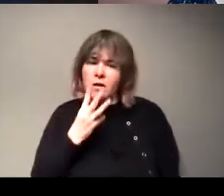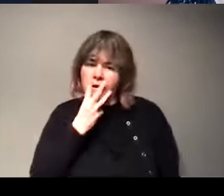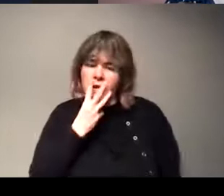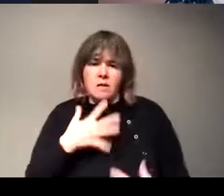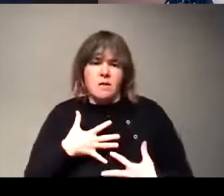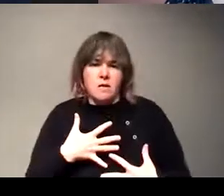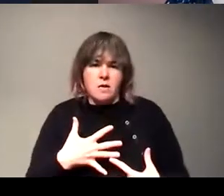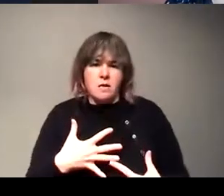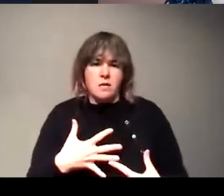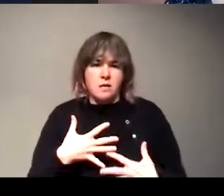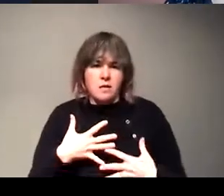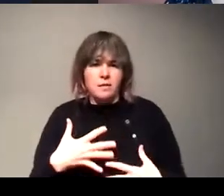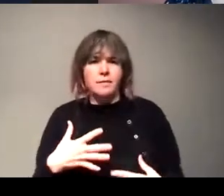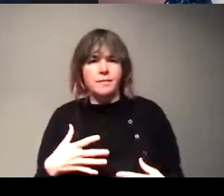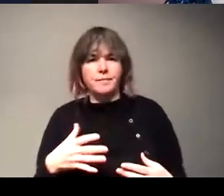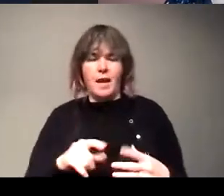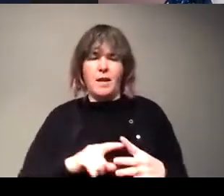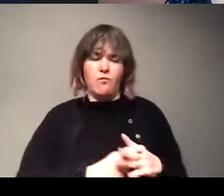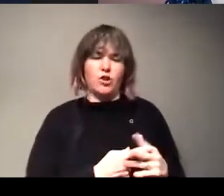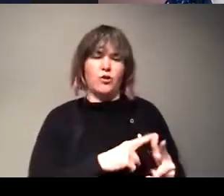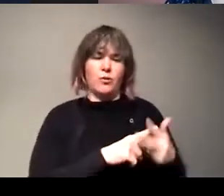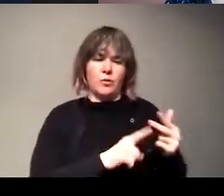suit sound that you hear in the original trilogy.